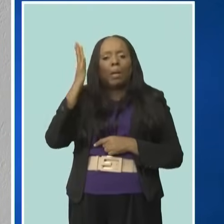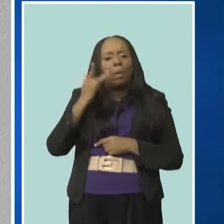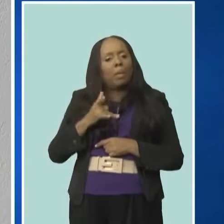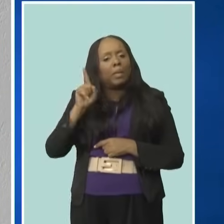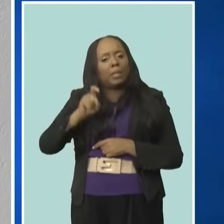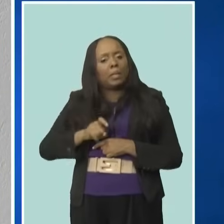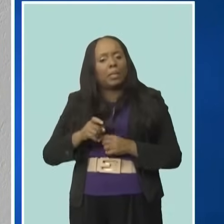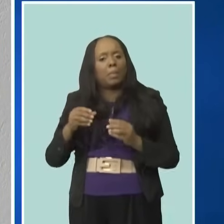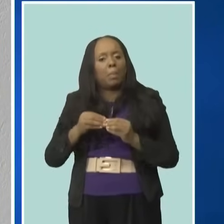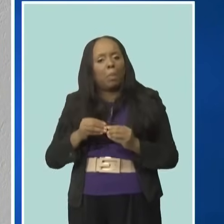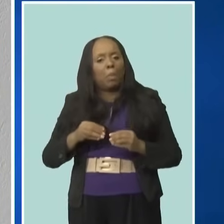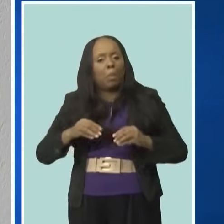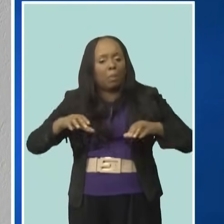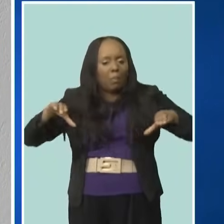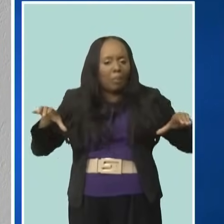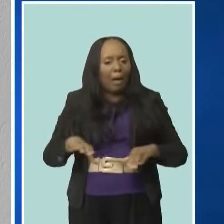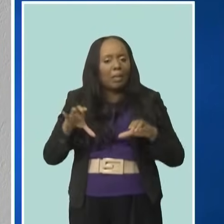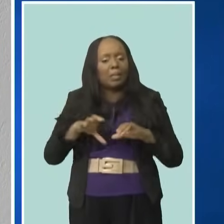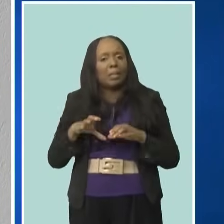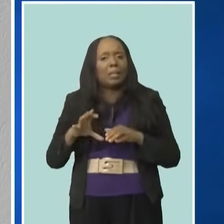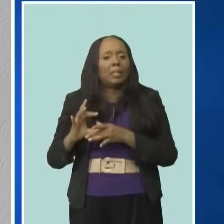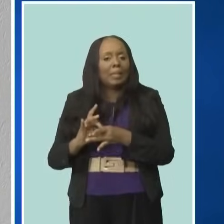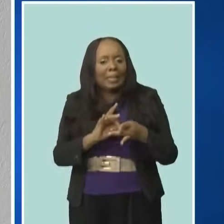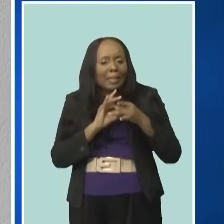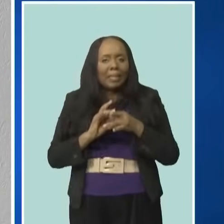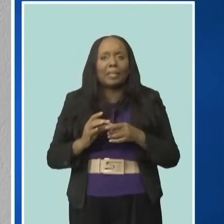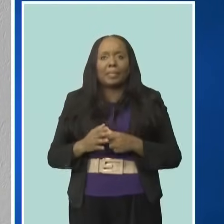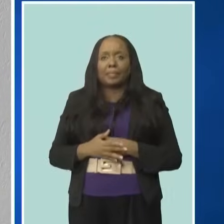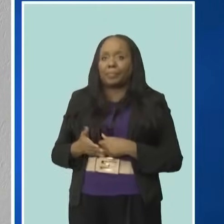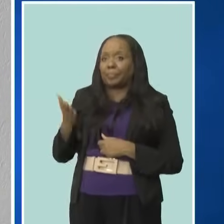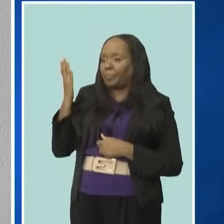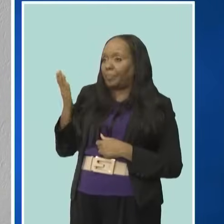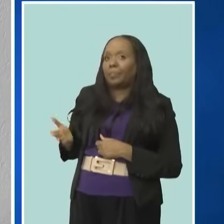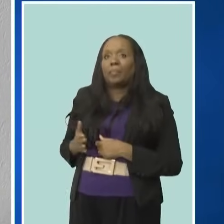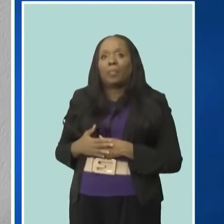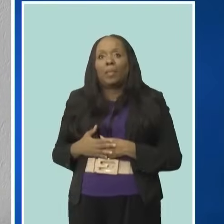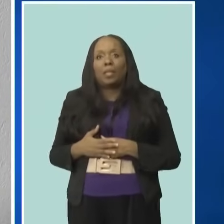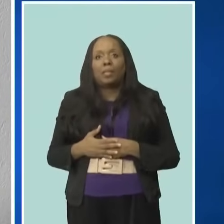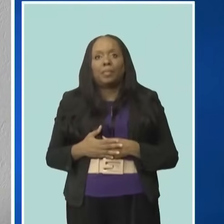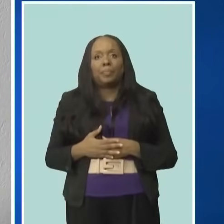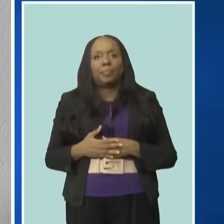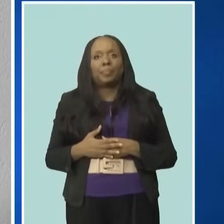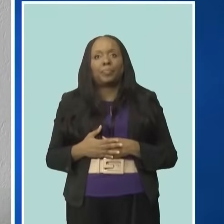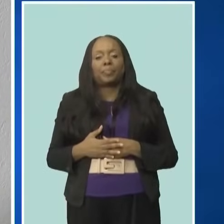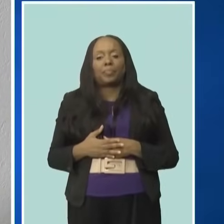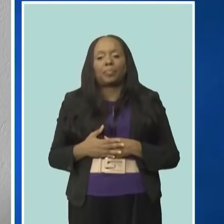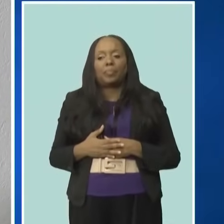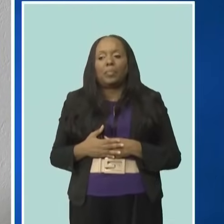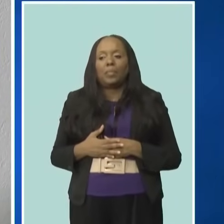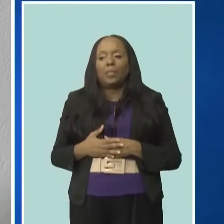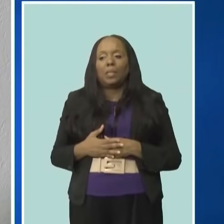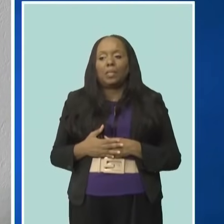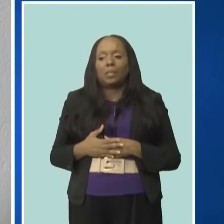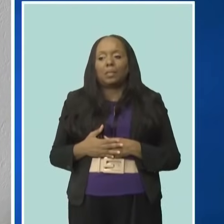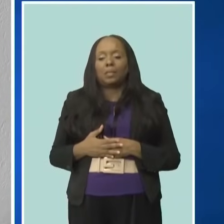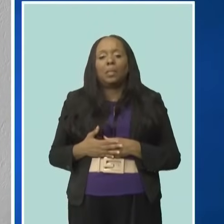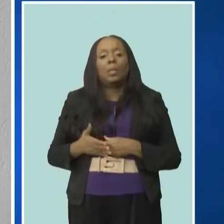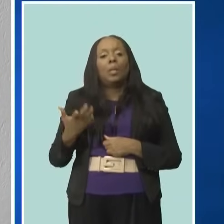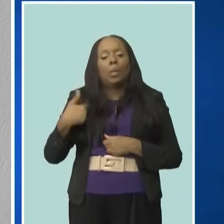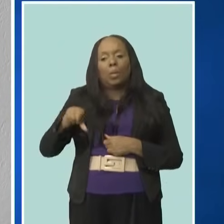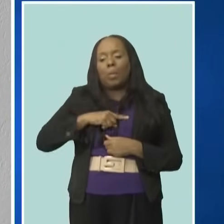action. Among our youth, the situation is equally concerning. Studies estimate that up